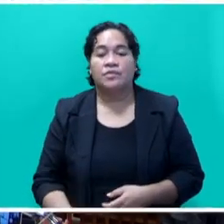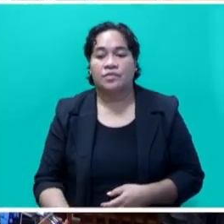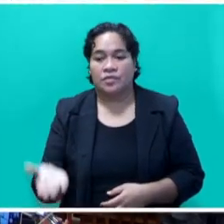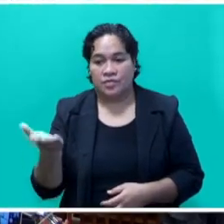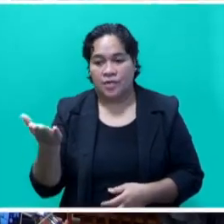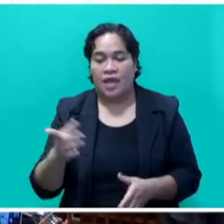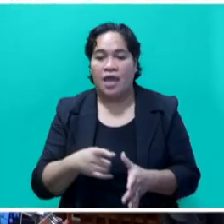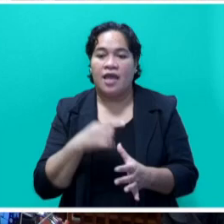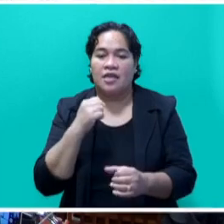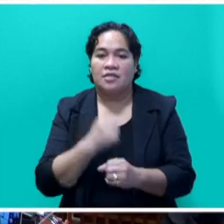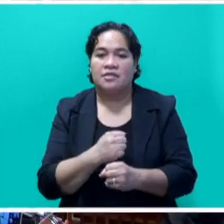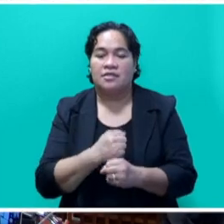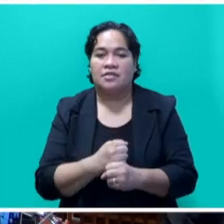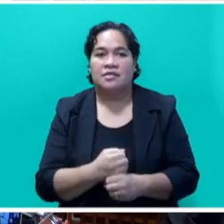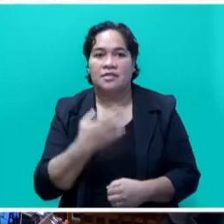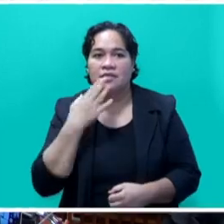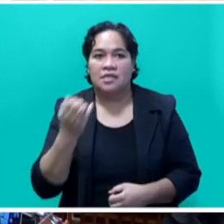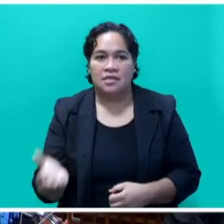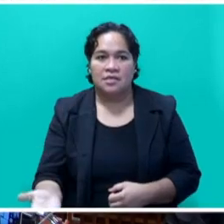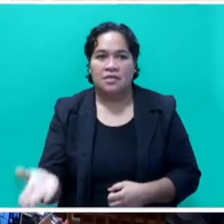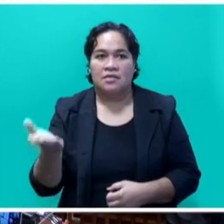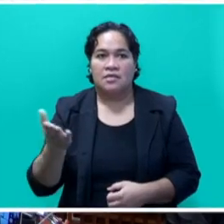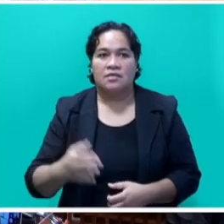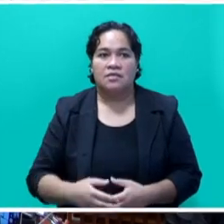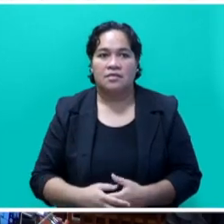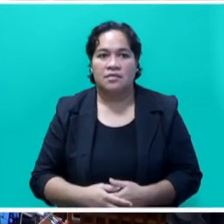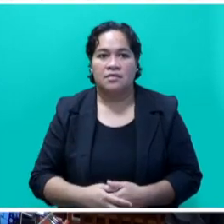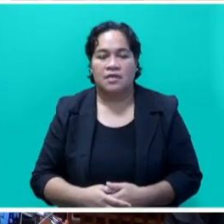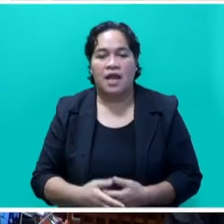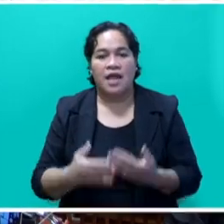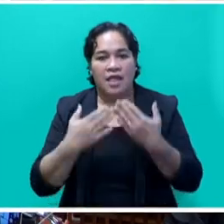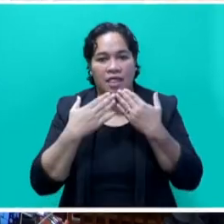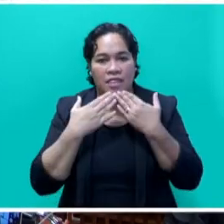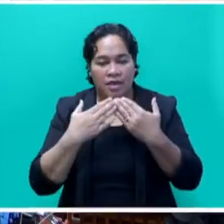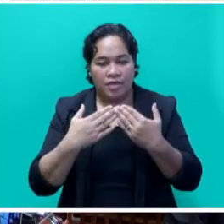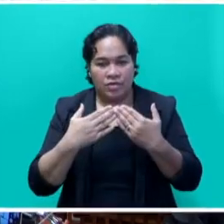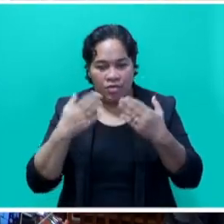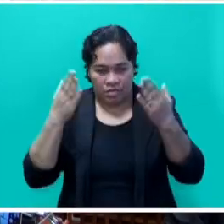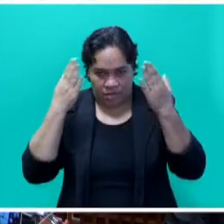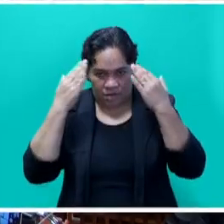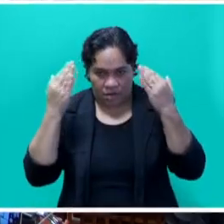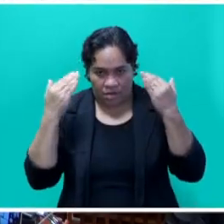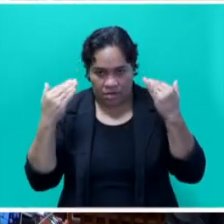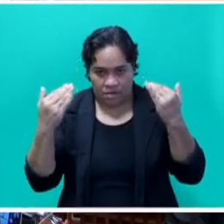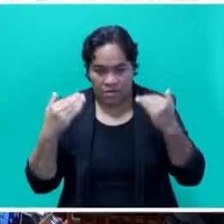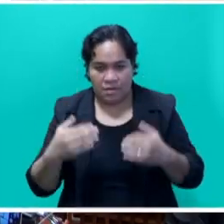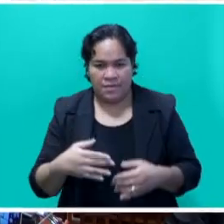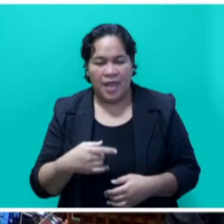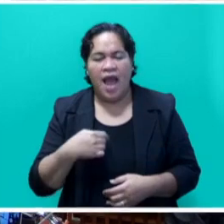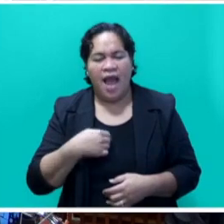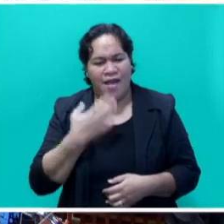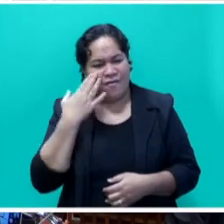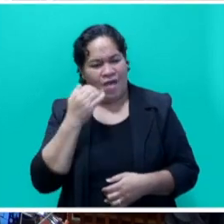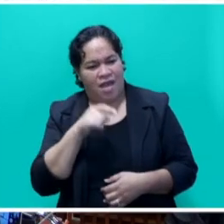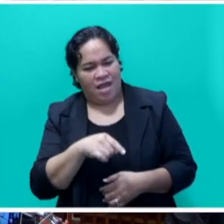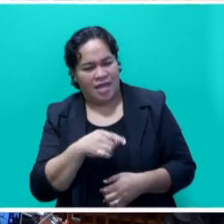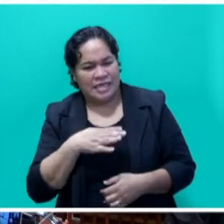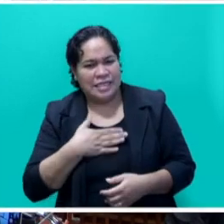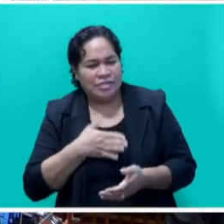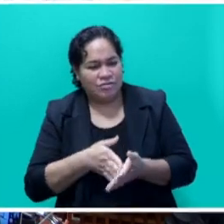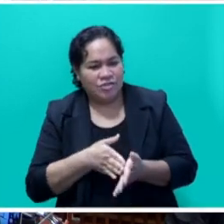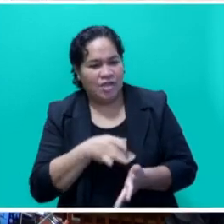Attorney General, you have the floor. Thank you, Mr. Speaker. I found it rather interesting that Honorable Kepa